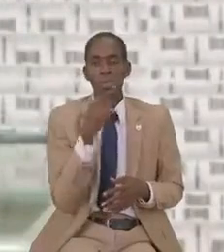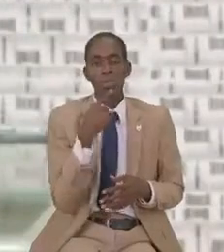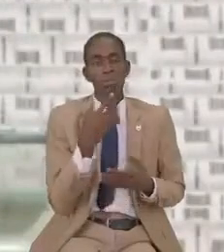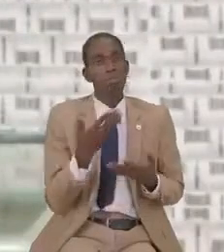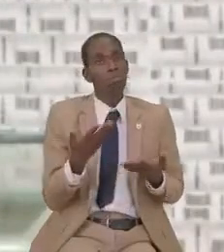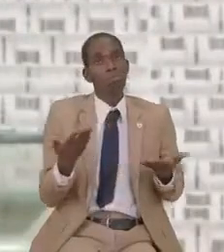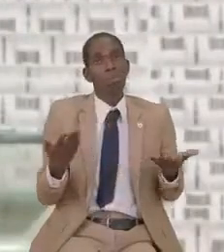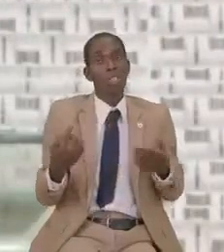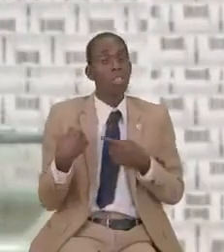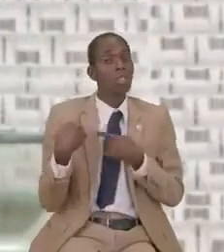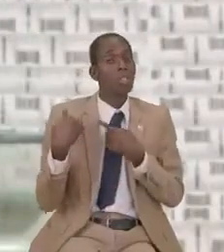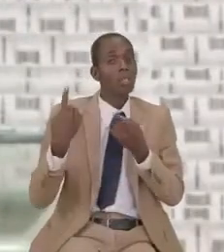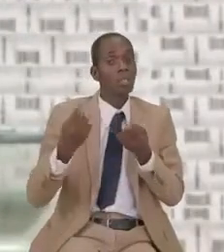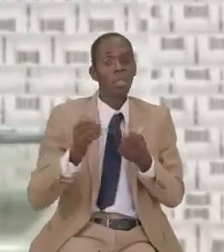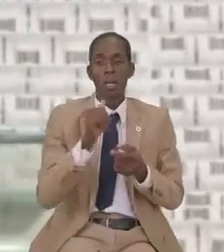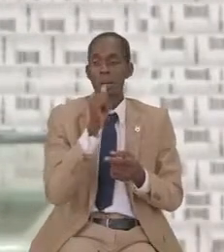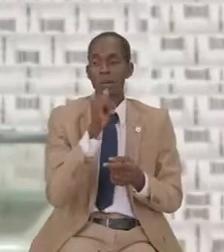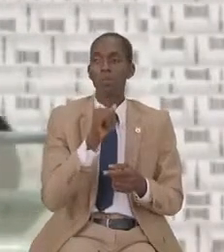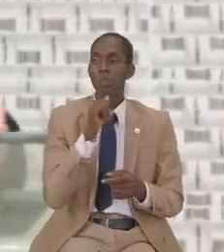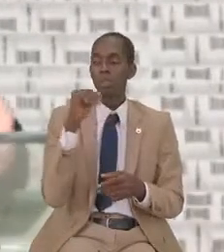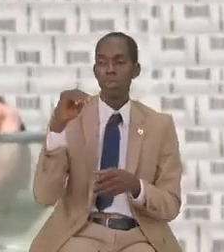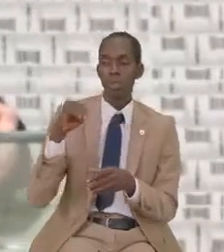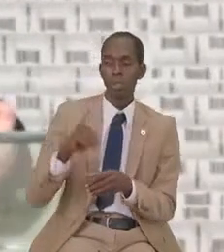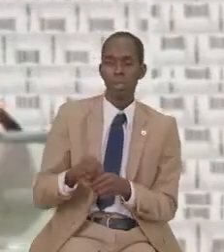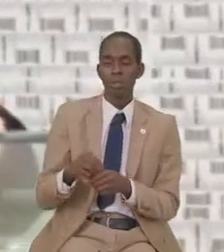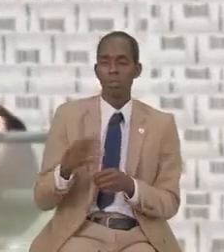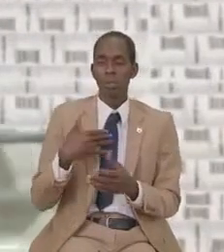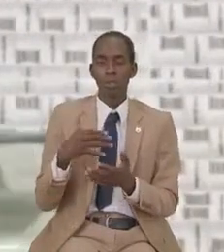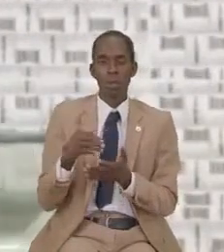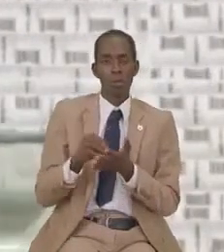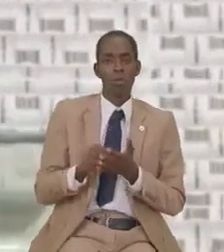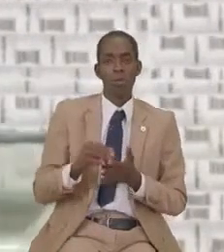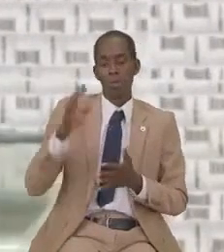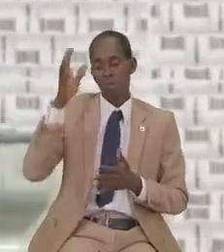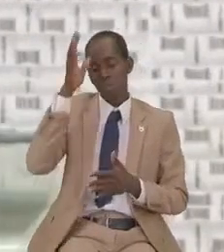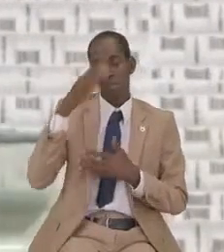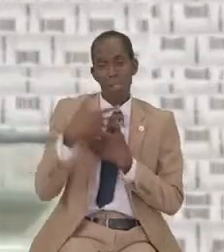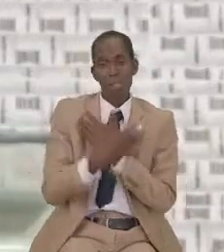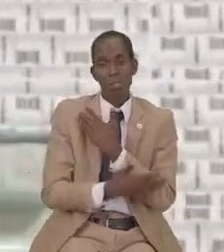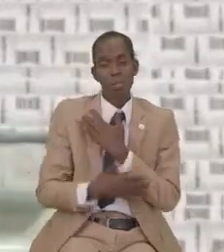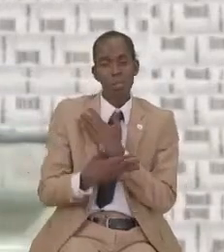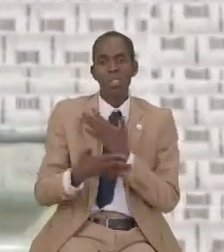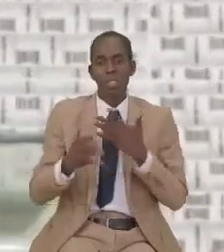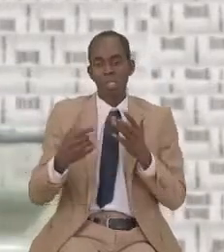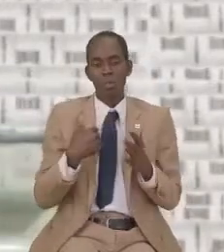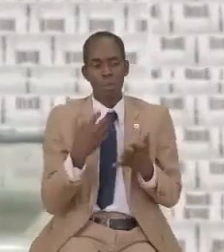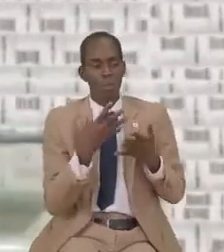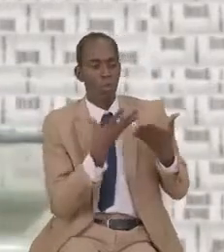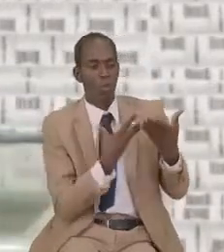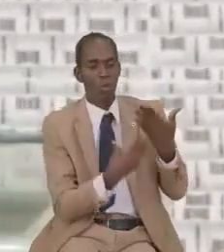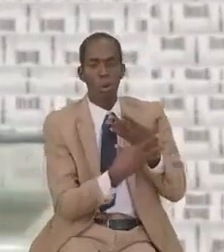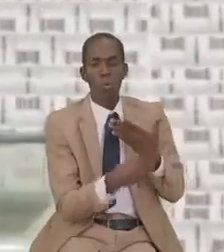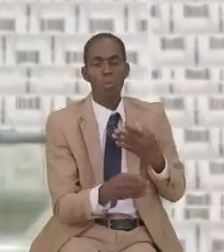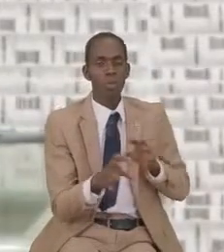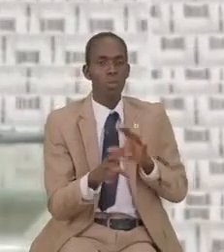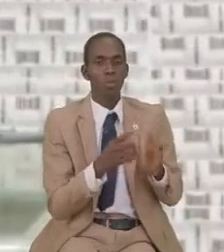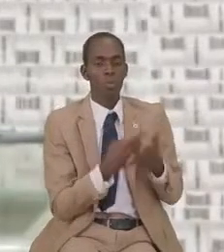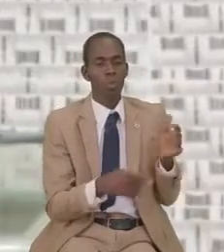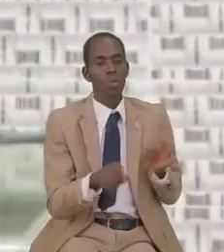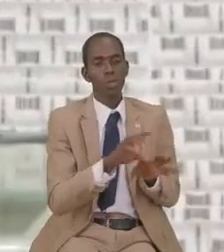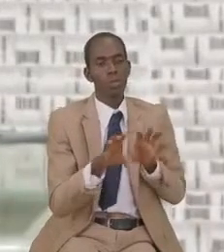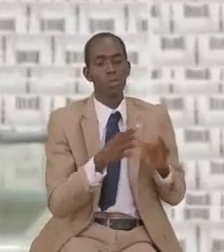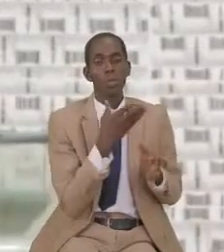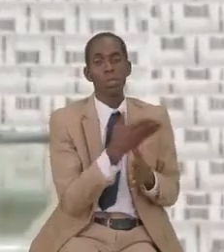well, since I'm here, let me do as they do. No, make up your mind, whether here in Africa